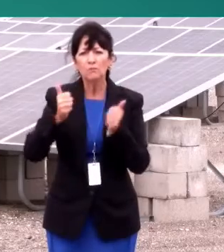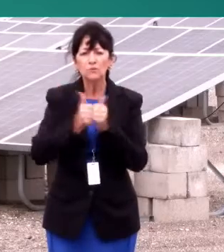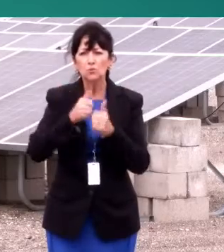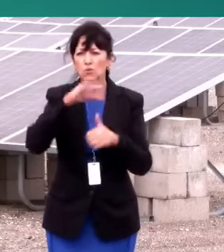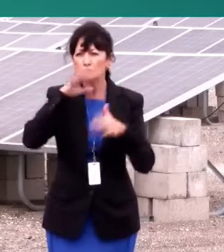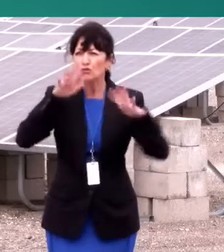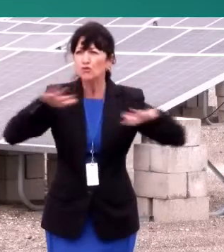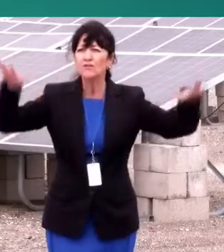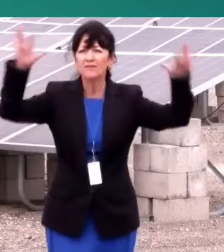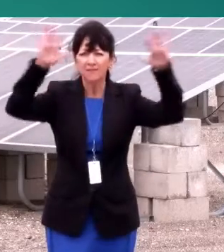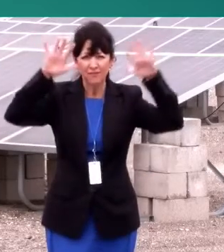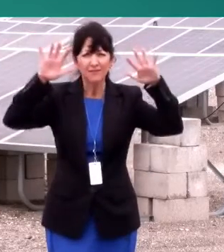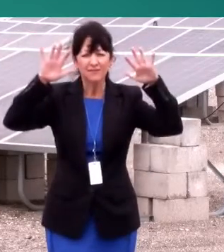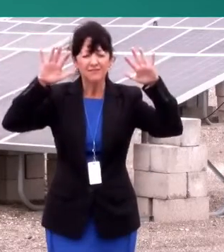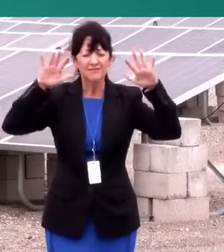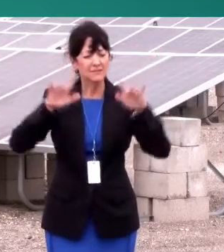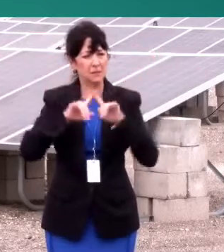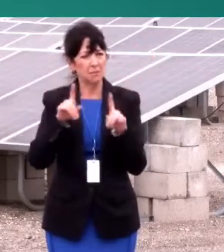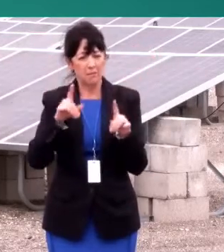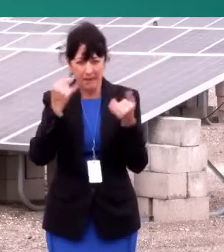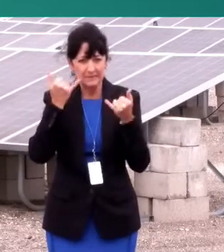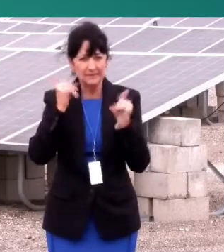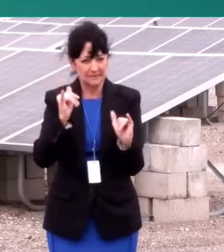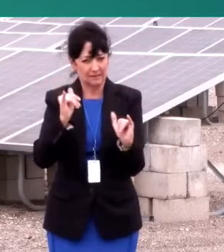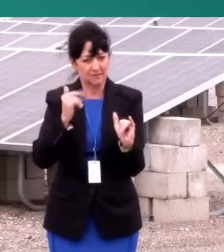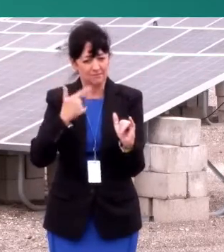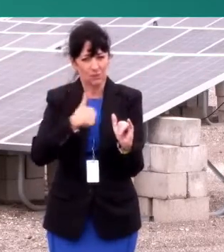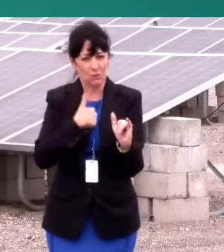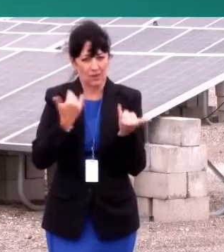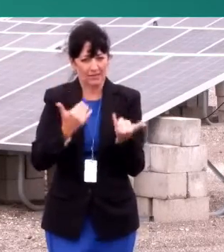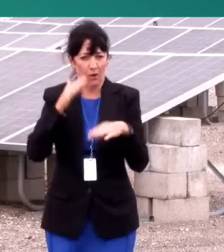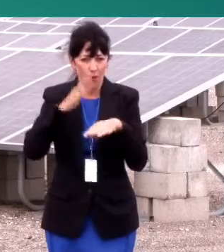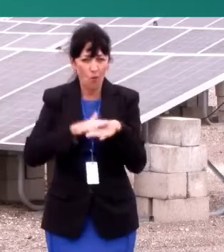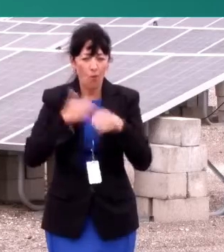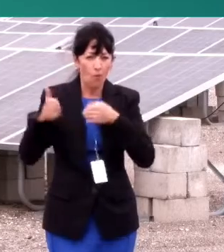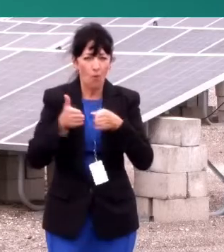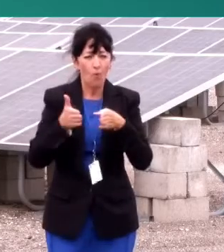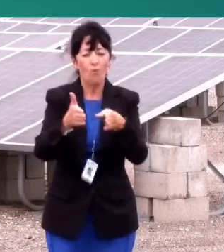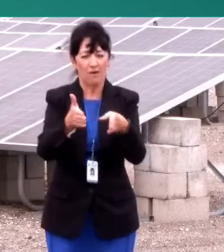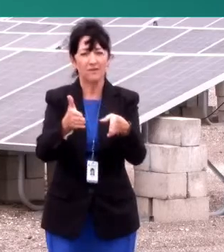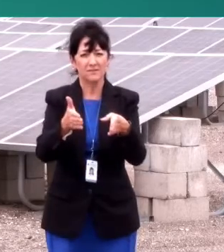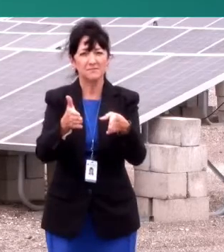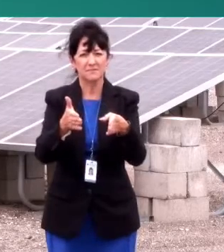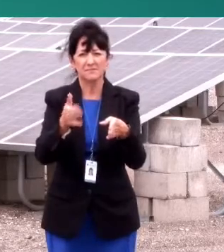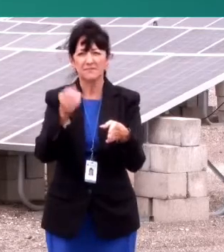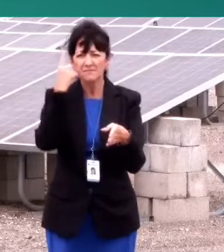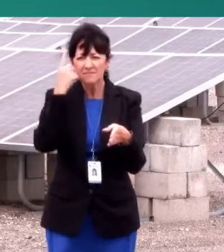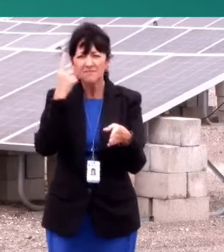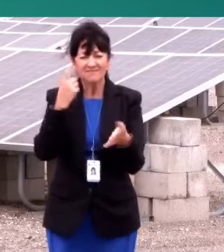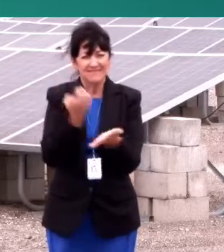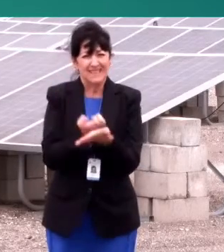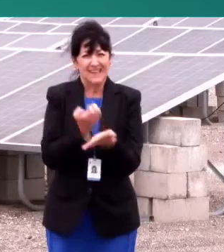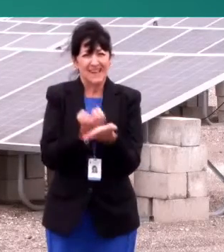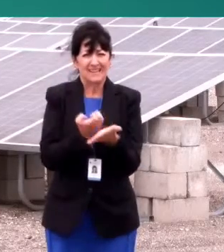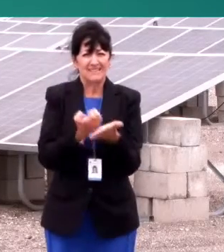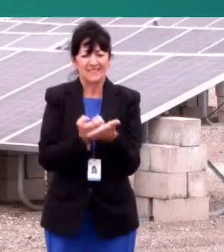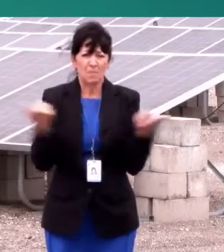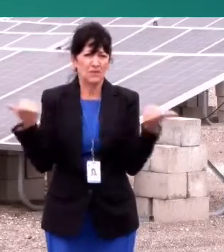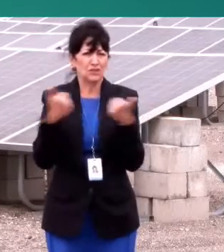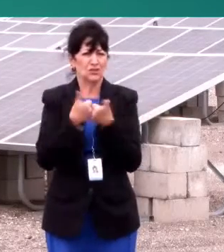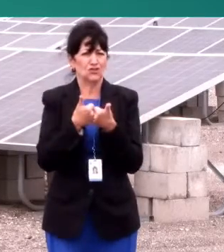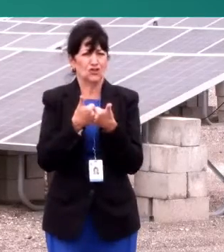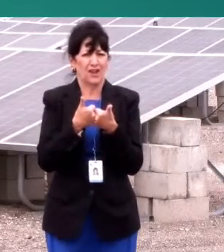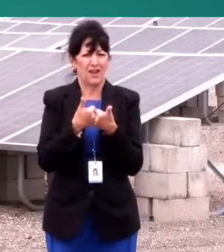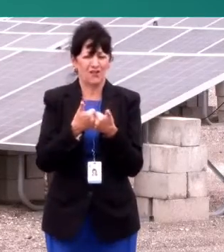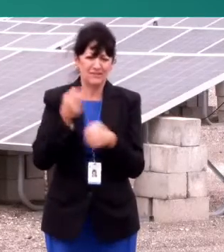was passed during one of the most challenging times our world has ever faced in modern history. It took a lot of coordination